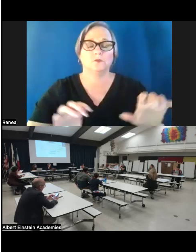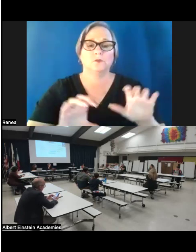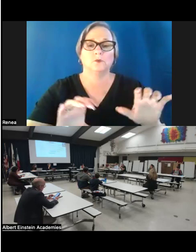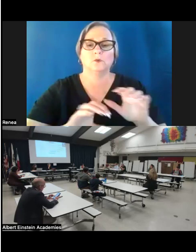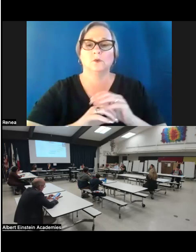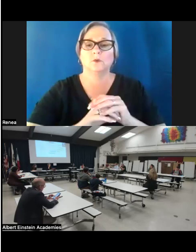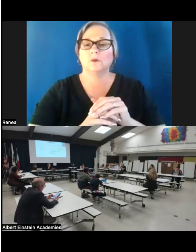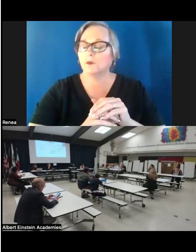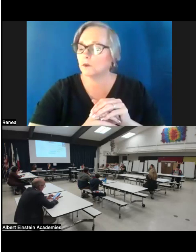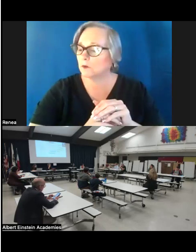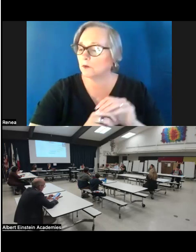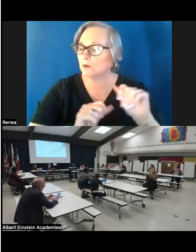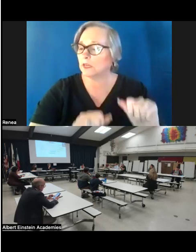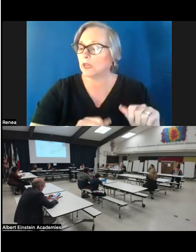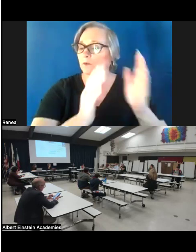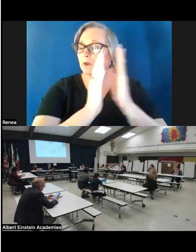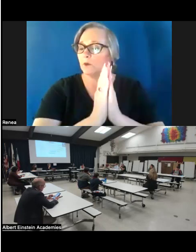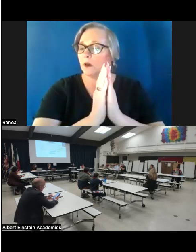intent to run, they'll have to